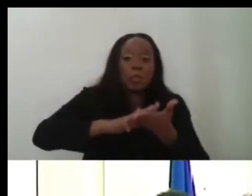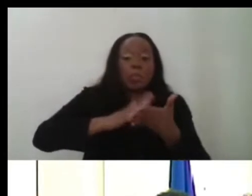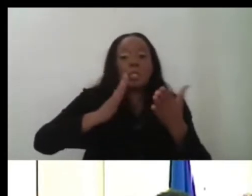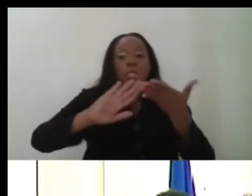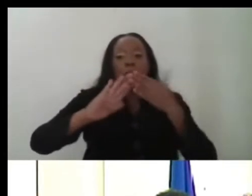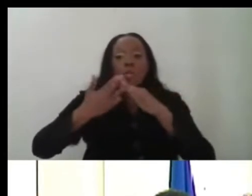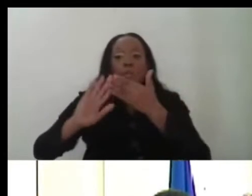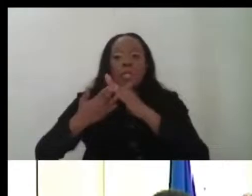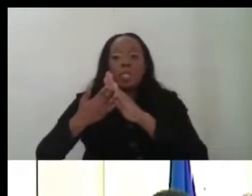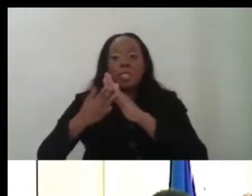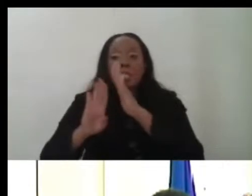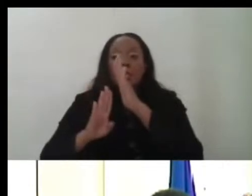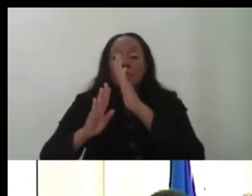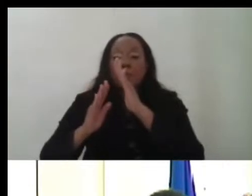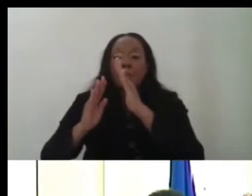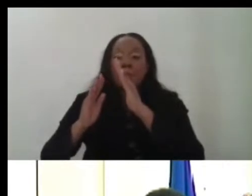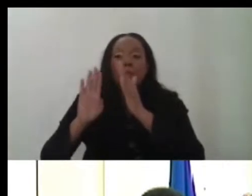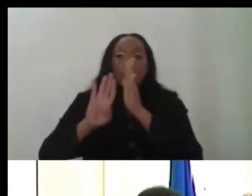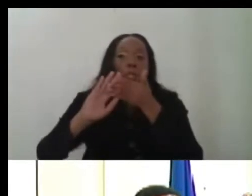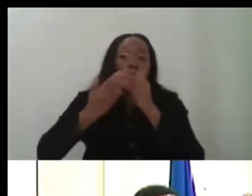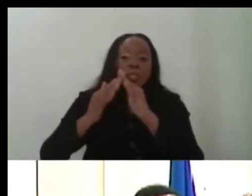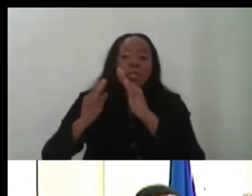as emergency shelters.